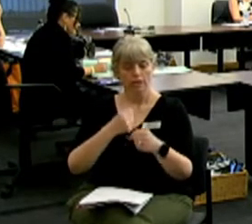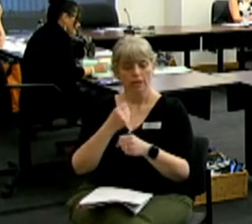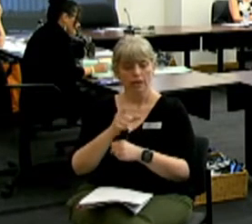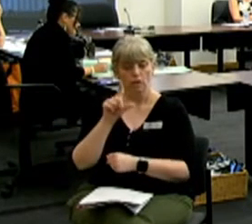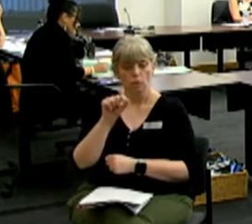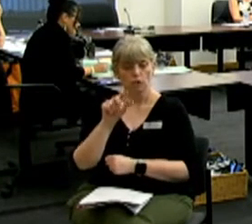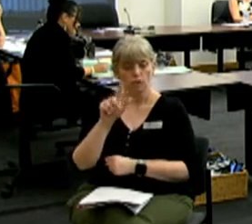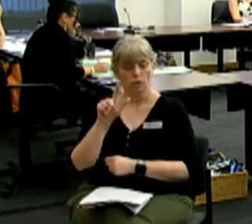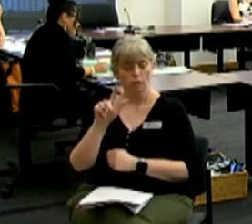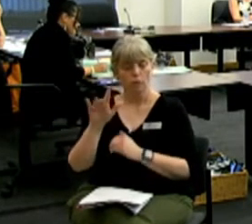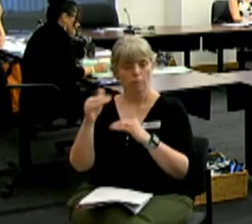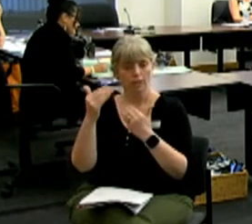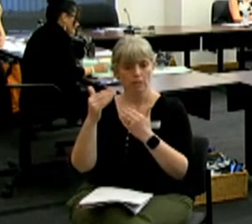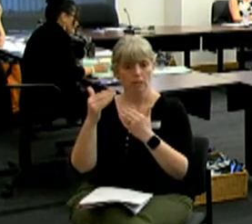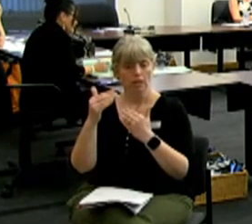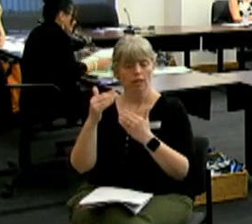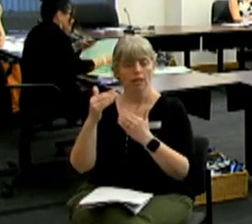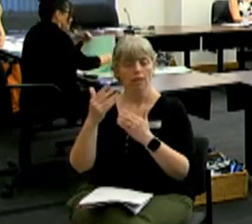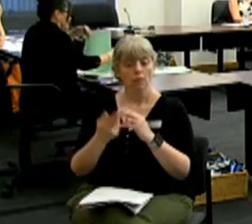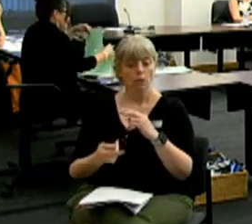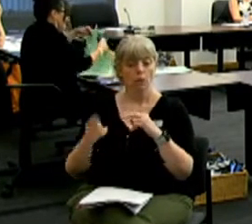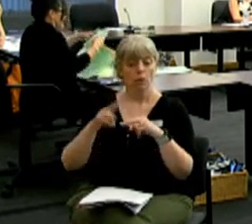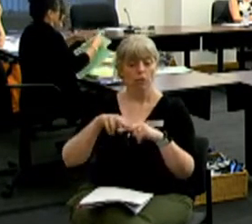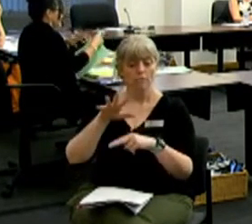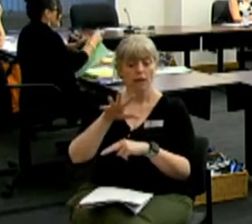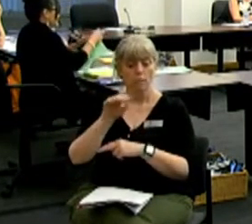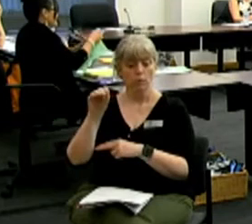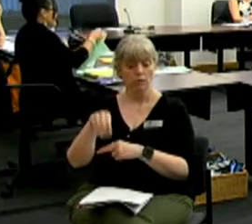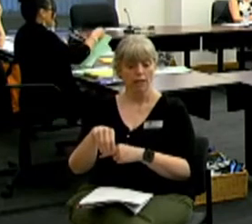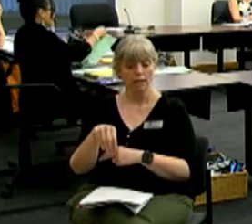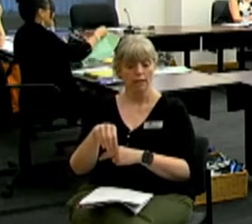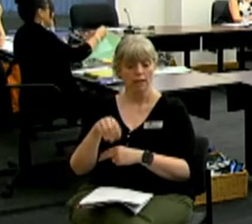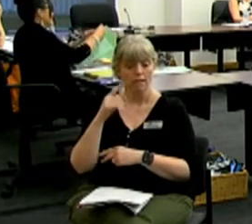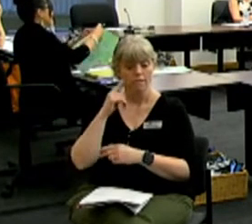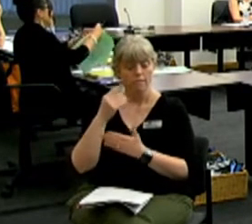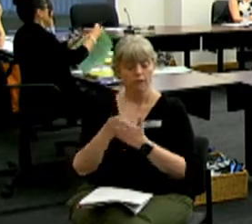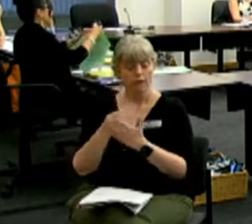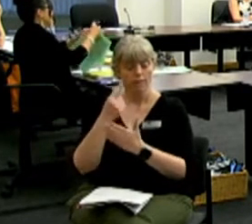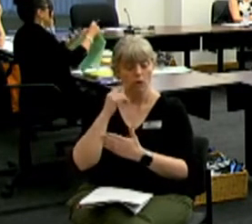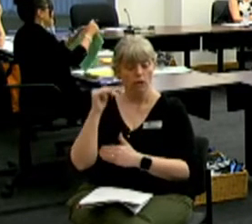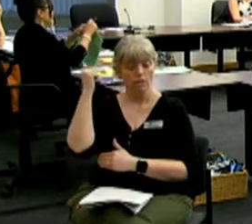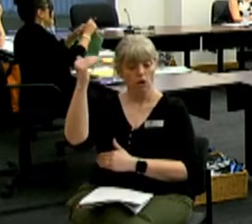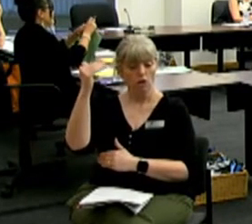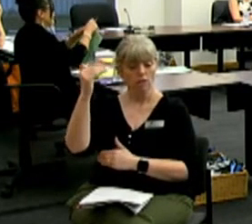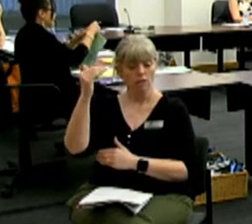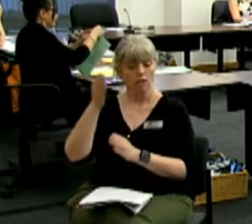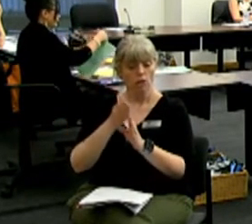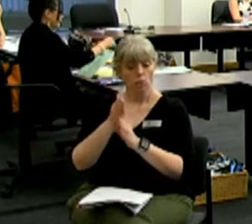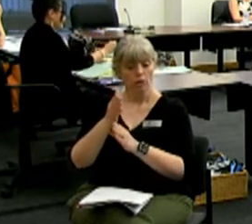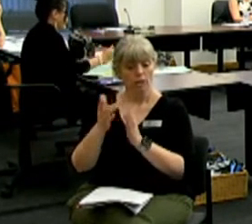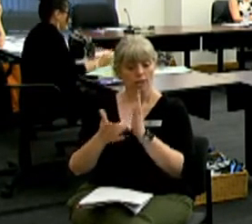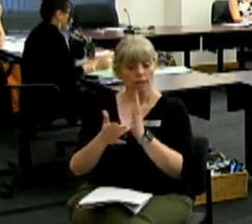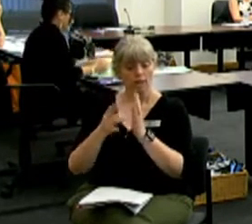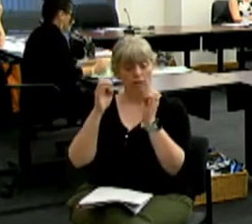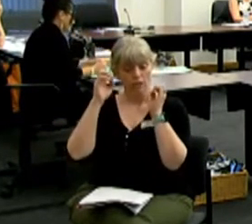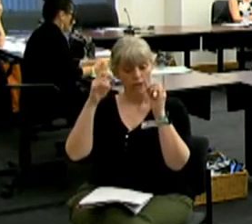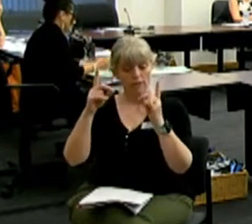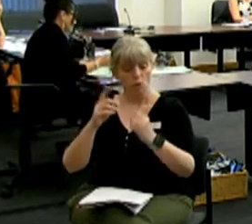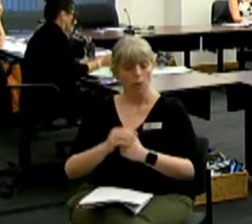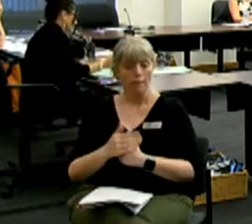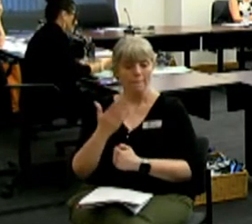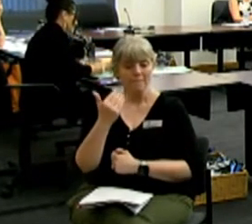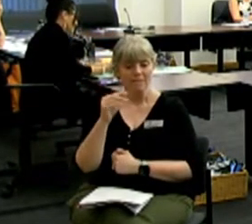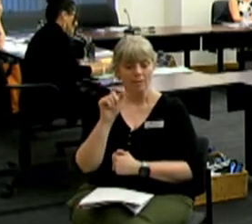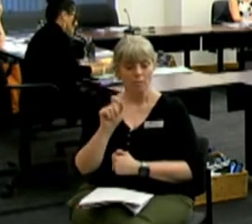2023 budget. The fiscal will increase 5% in funding for adult education, career and technical education.